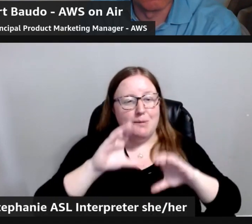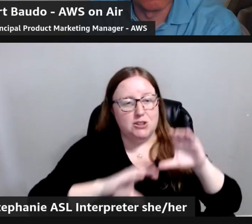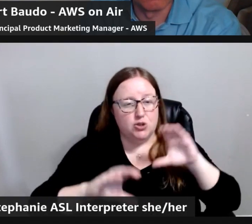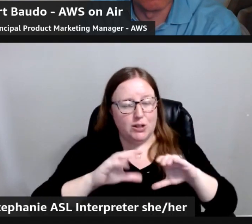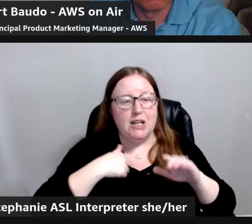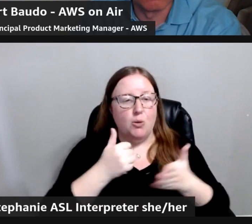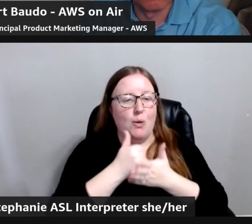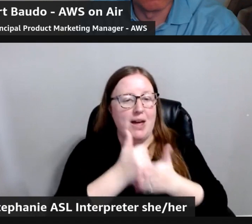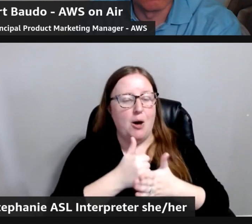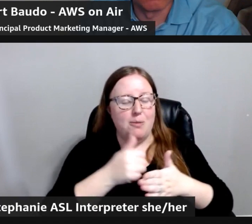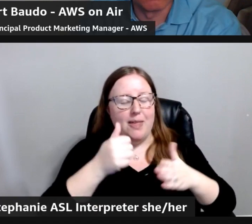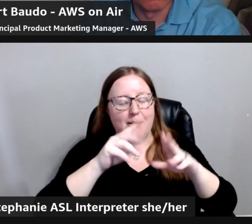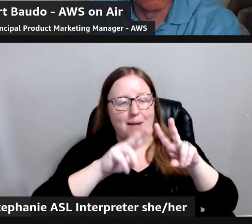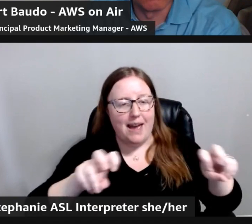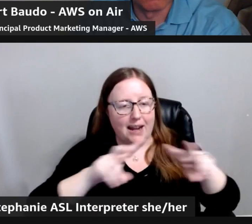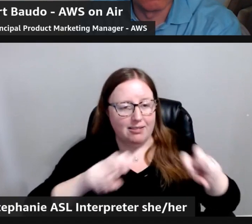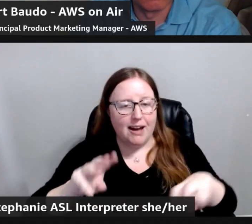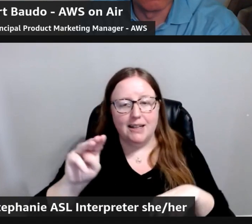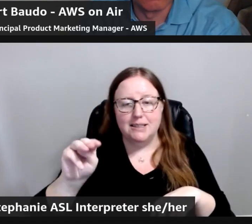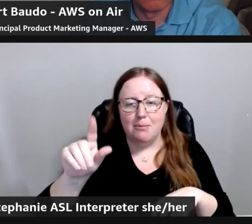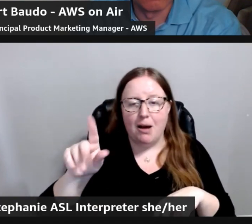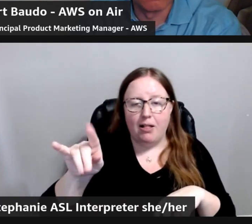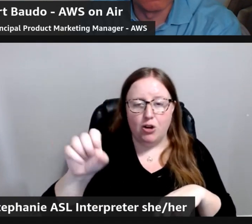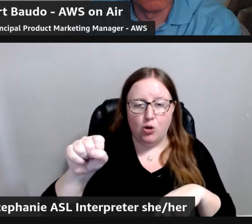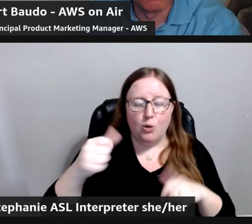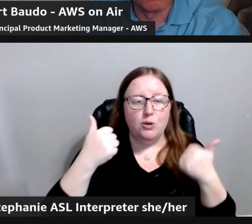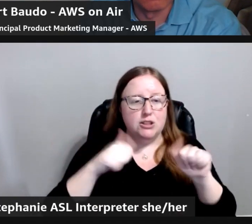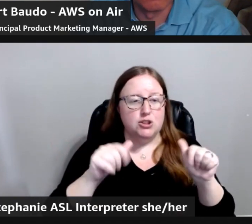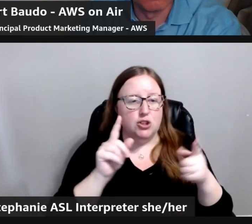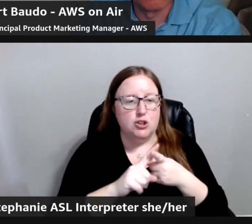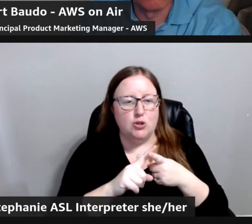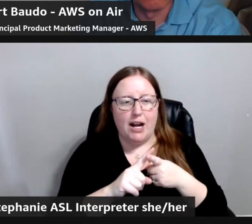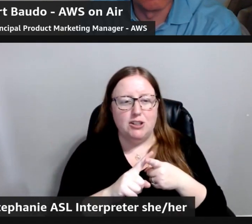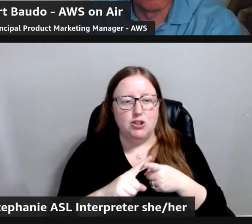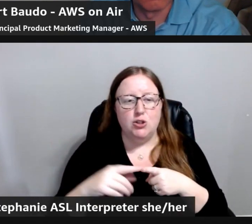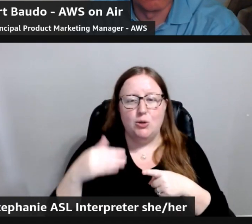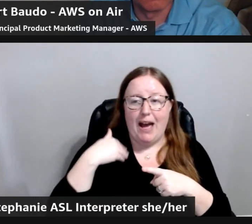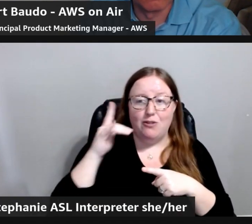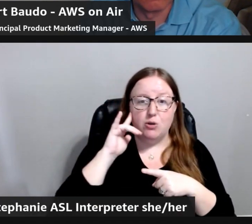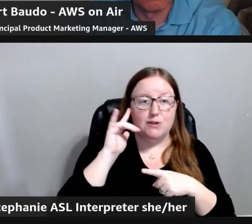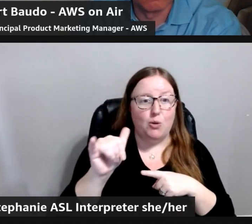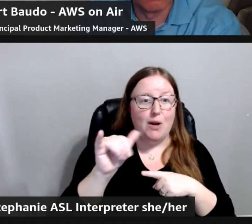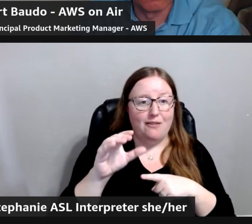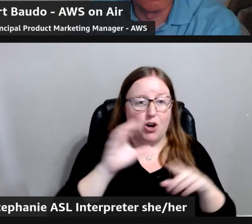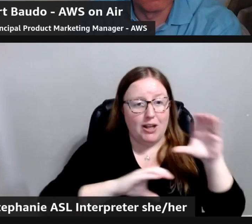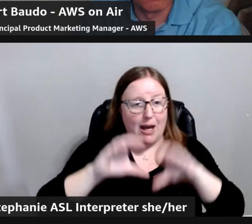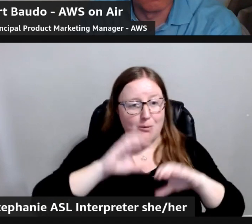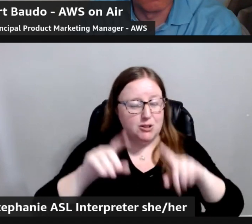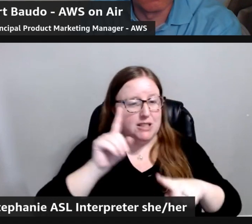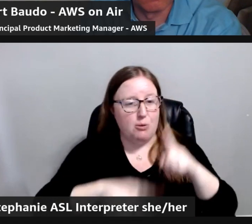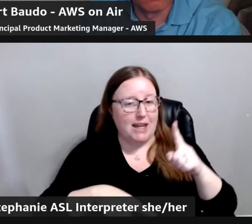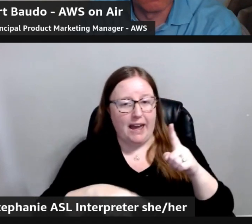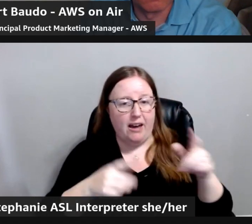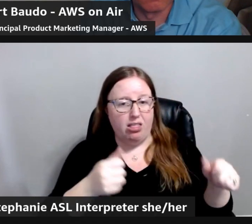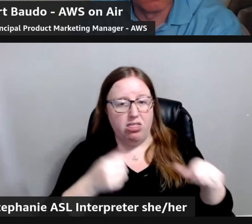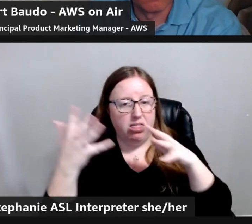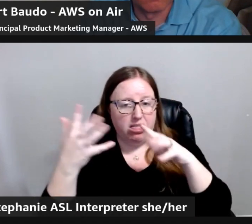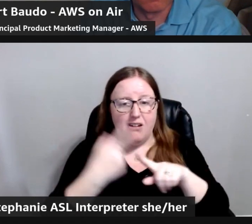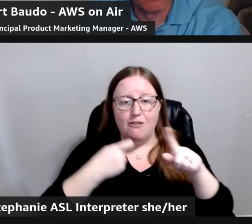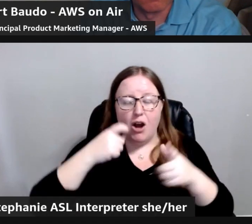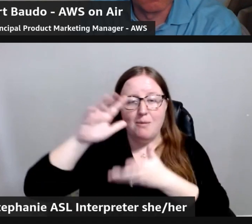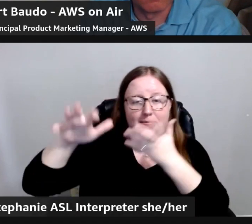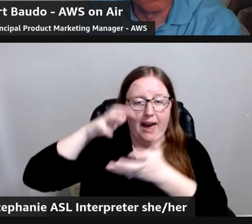analyze millions of molecules as we try to remediate PFAS. Those are forever chemicals that normally can't be brought back into the atmosphere